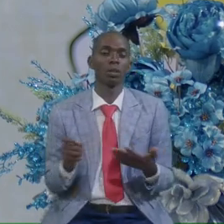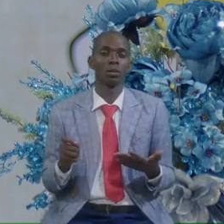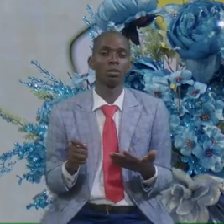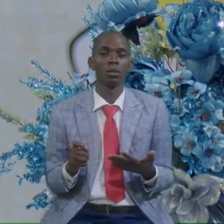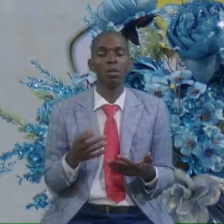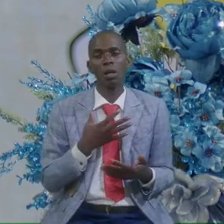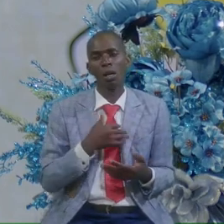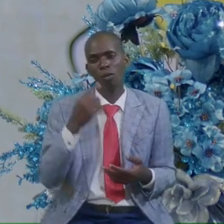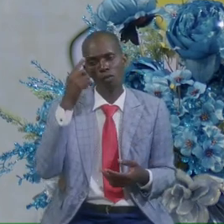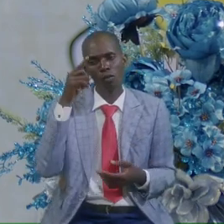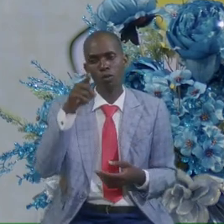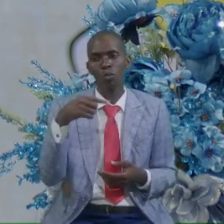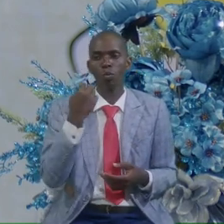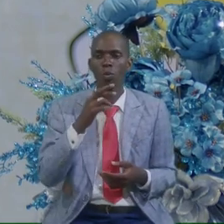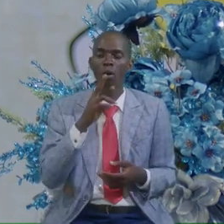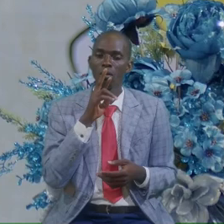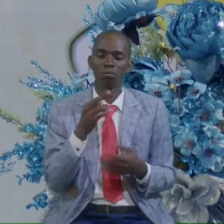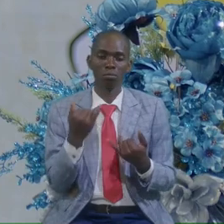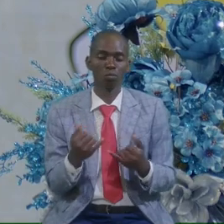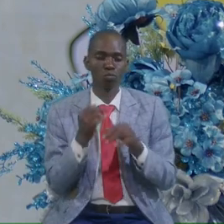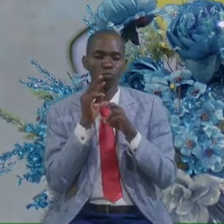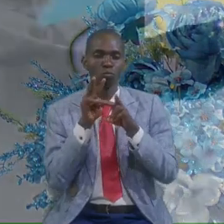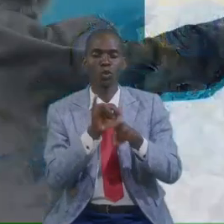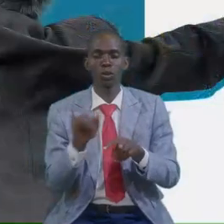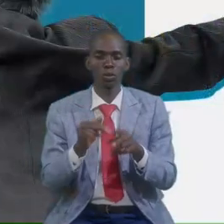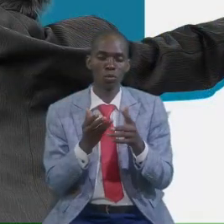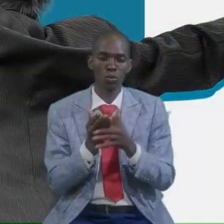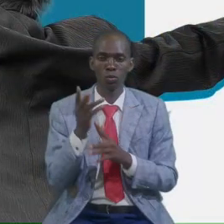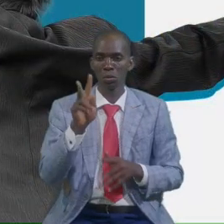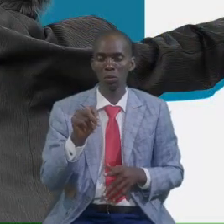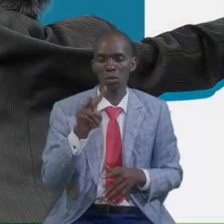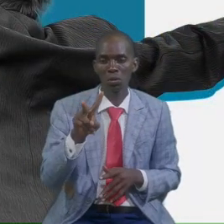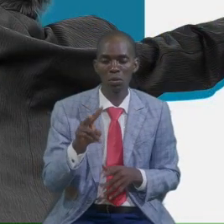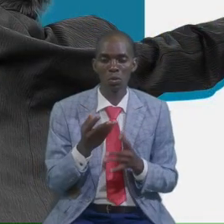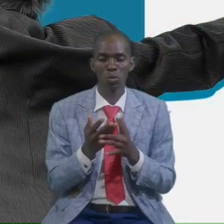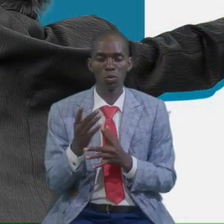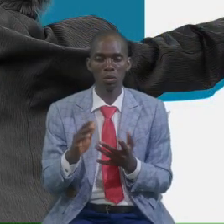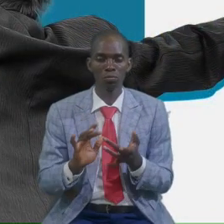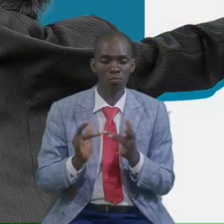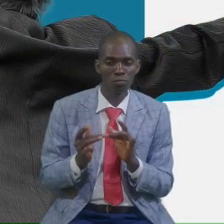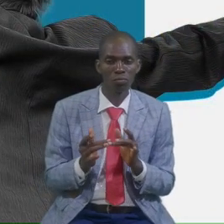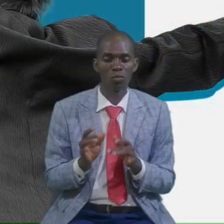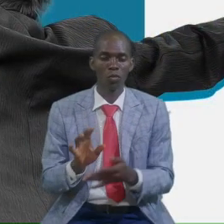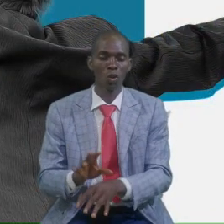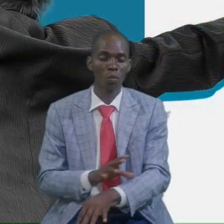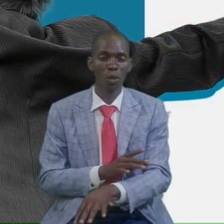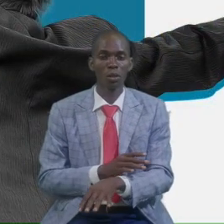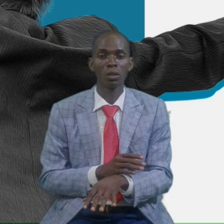and you gave your life to Christ after the pastor's message this evening, there is a link,